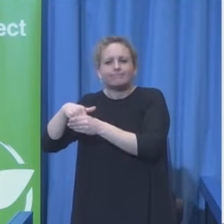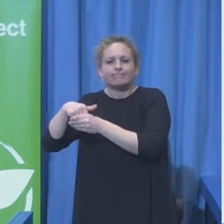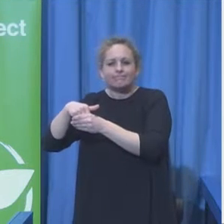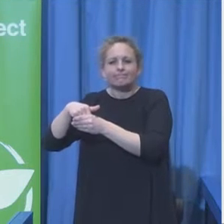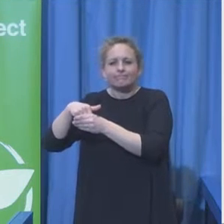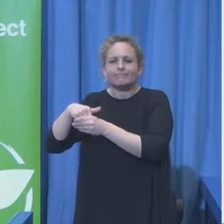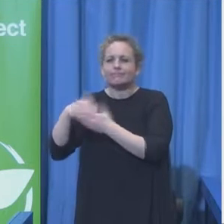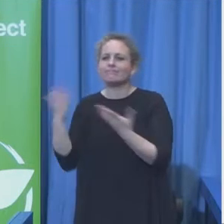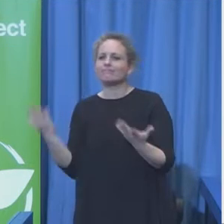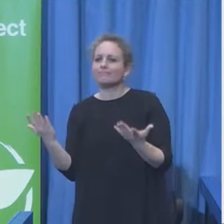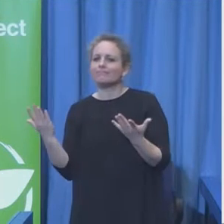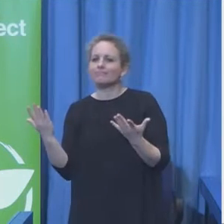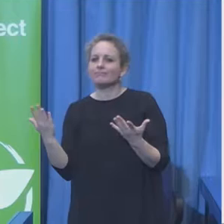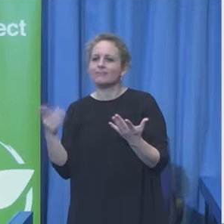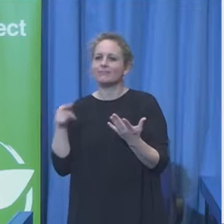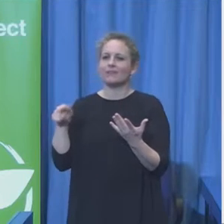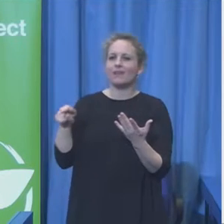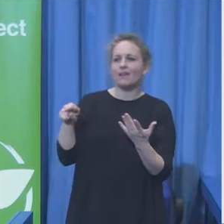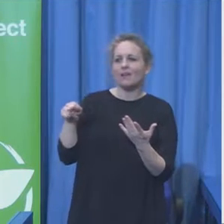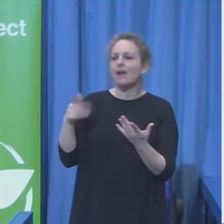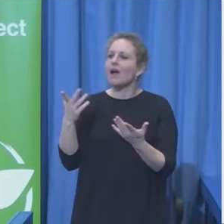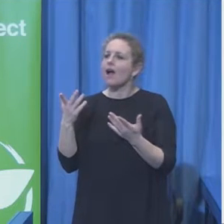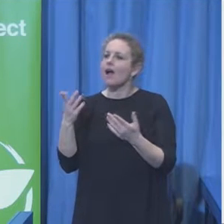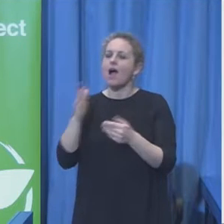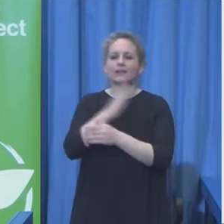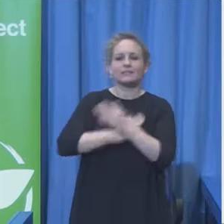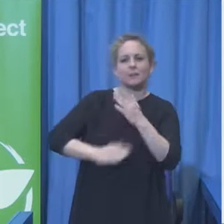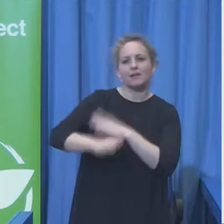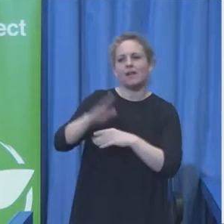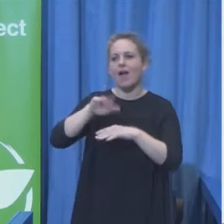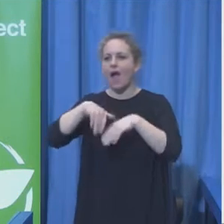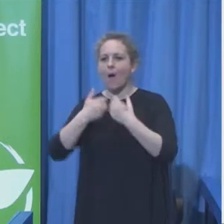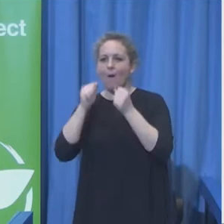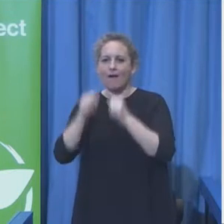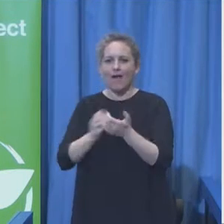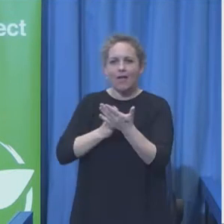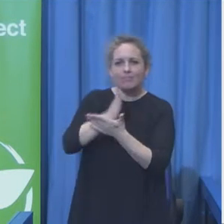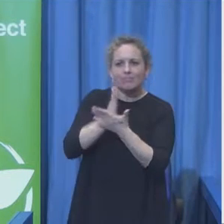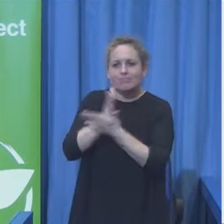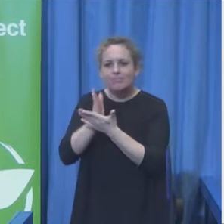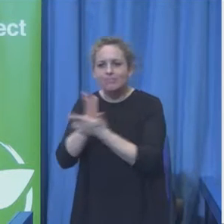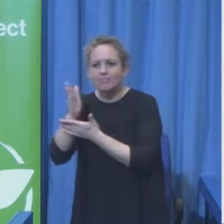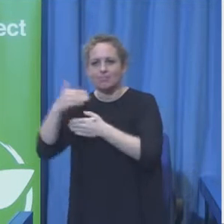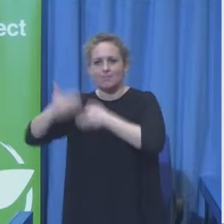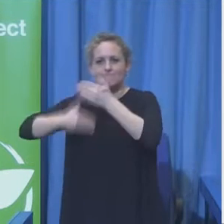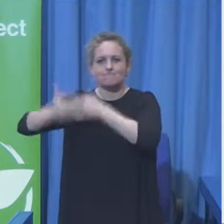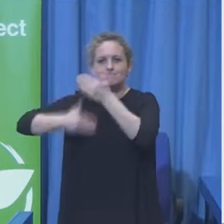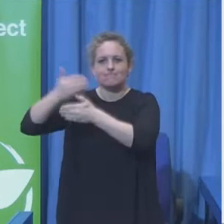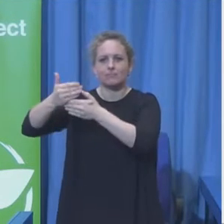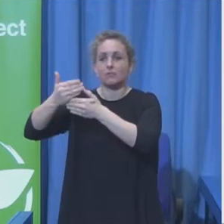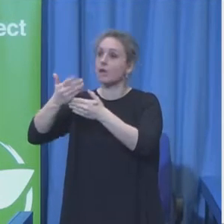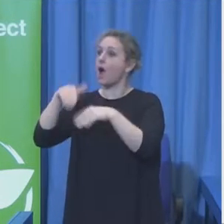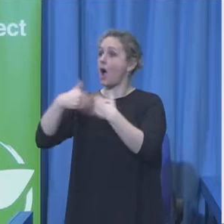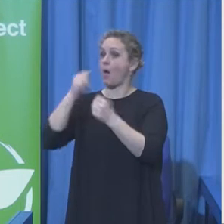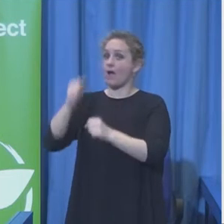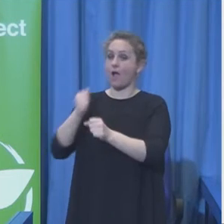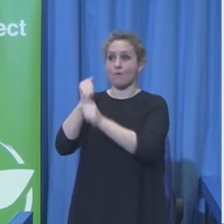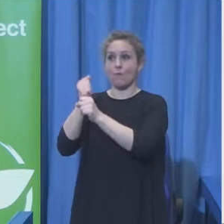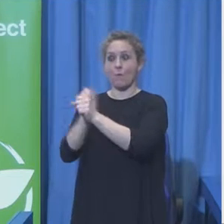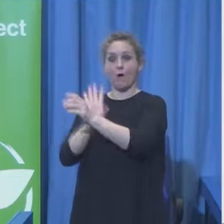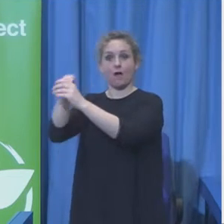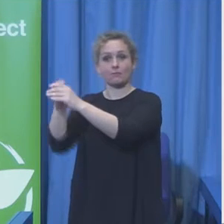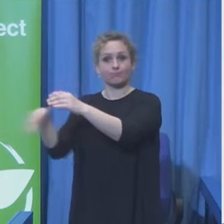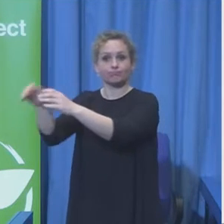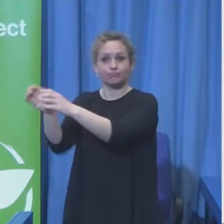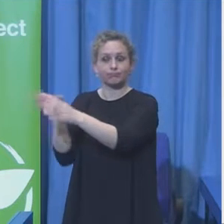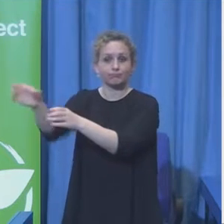contribution to promote the rights of persons with disabilities in the U.S., it is often mentioned that employment has been one of the areas where not so much progress has been